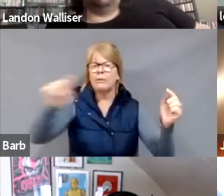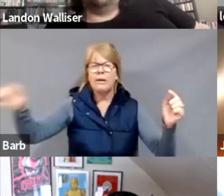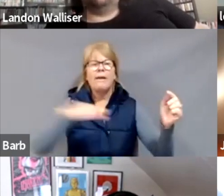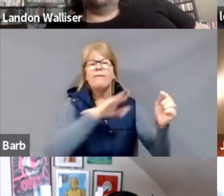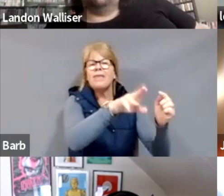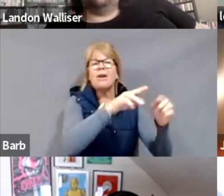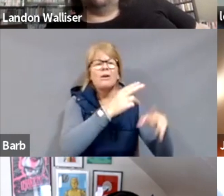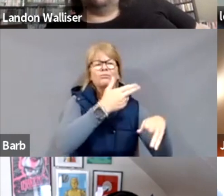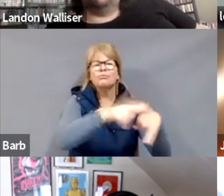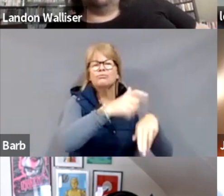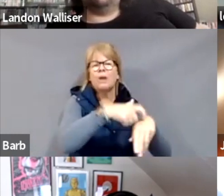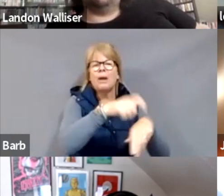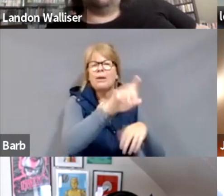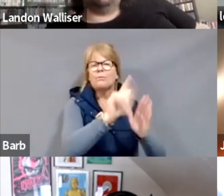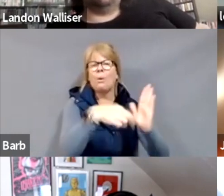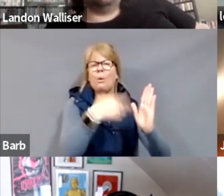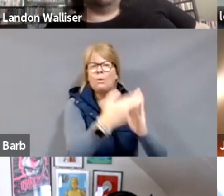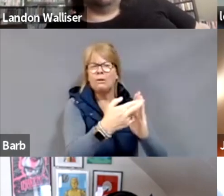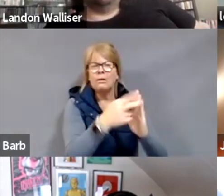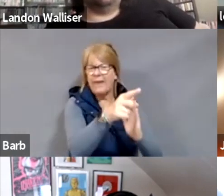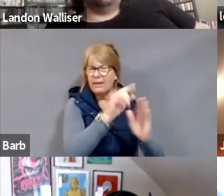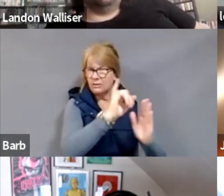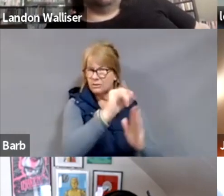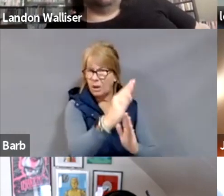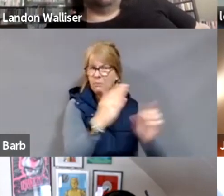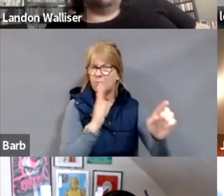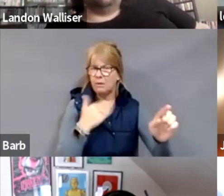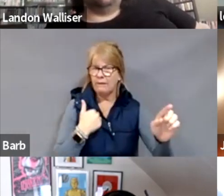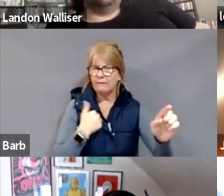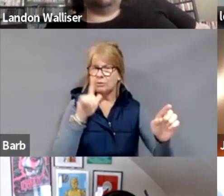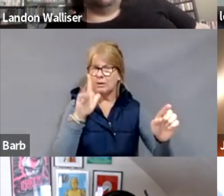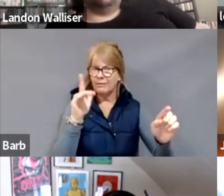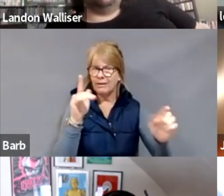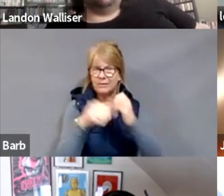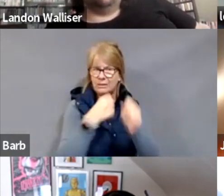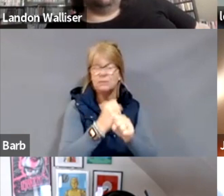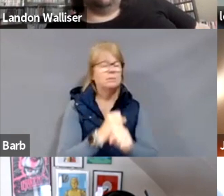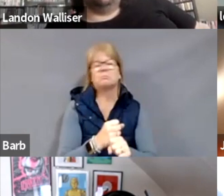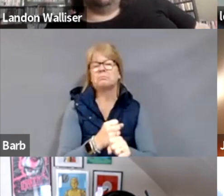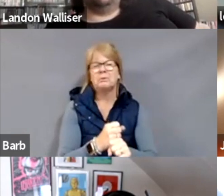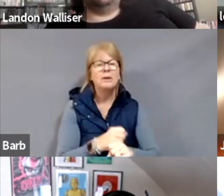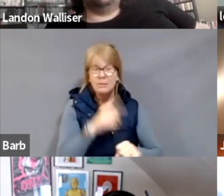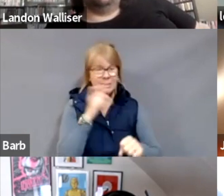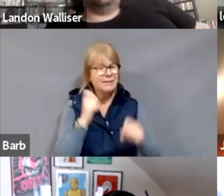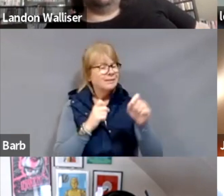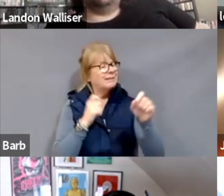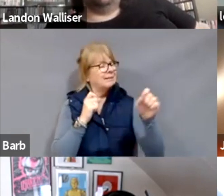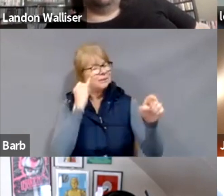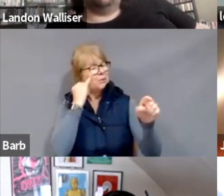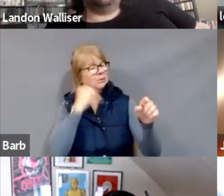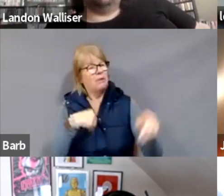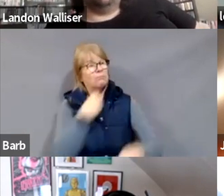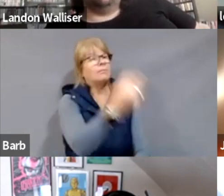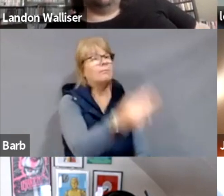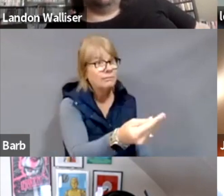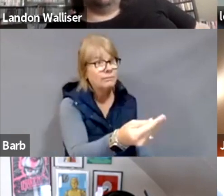temporary. They're not going to have that job forever. And just because they don't think your play is a good fit for that organization doesn't